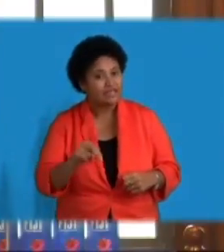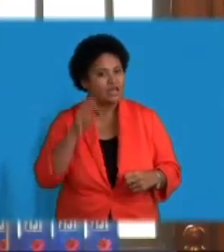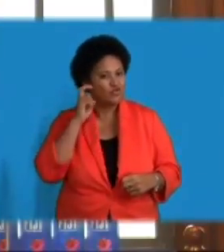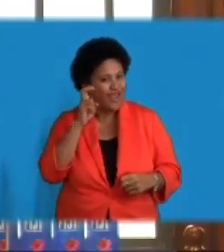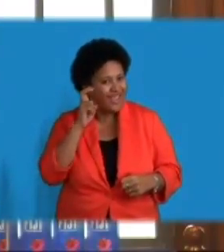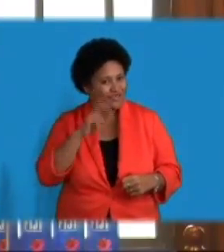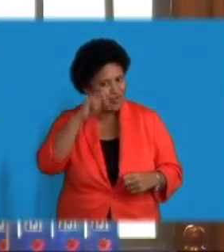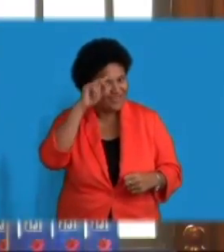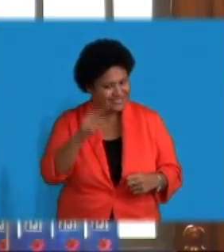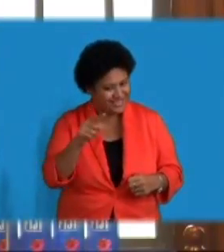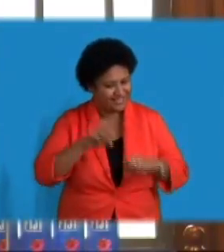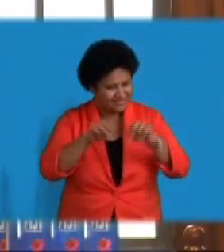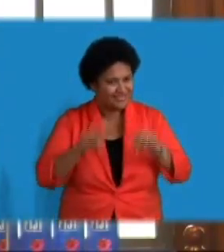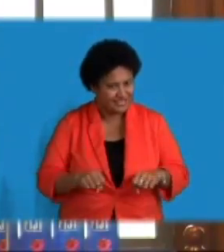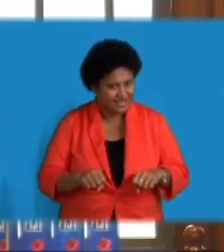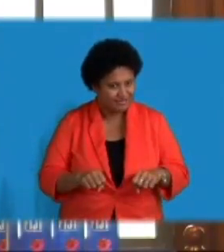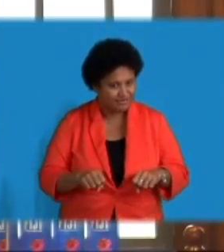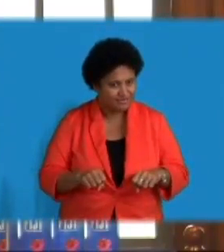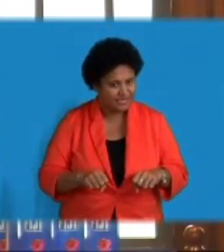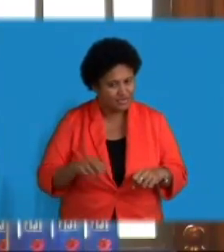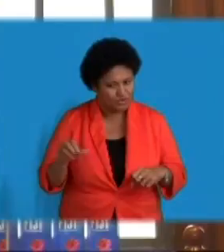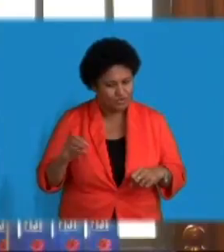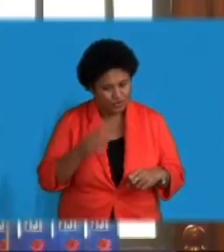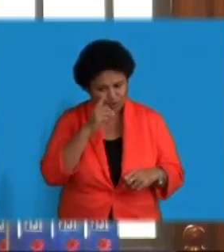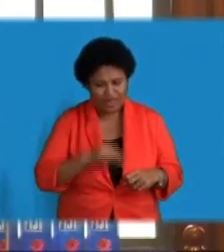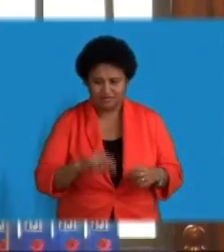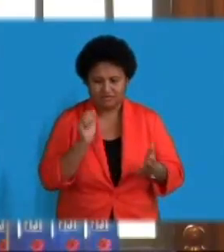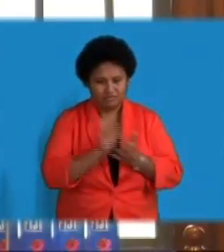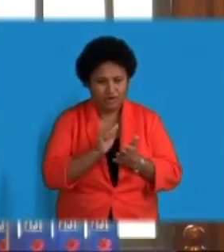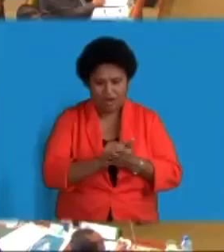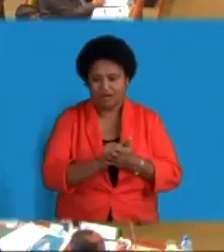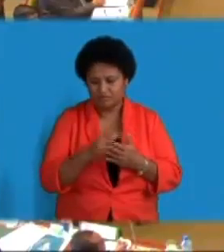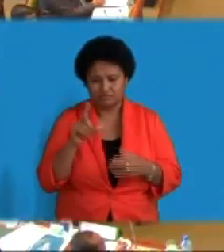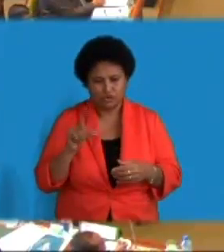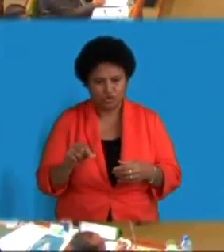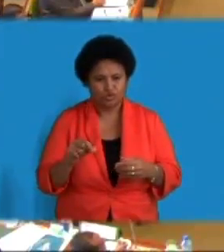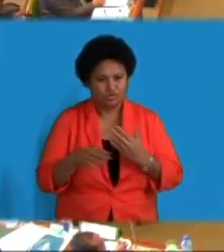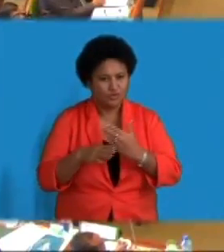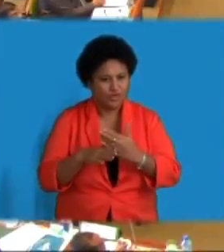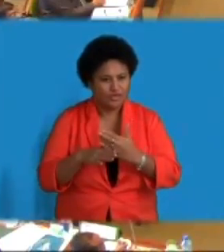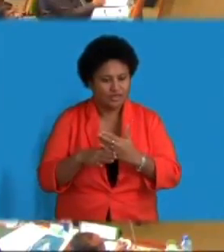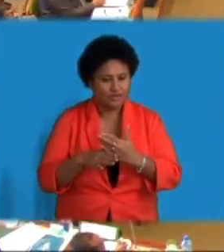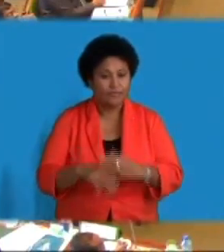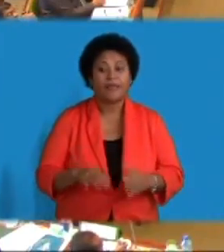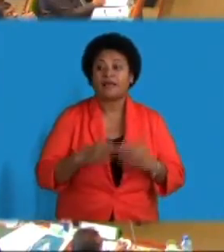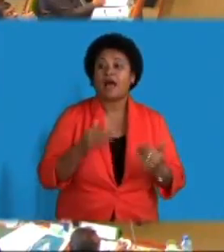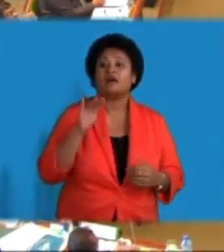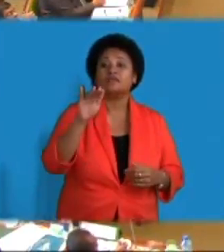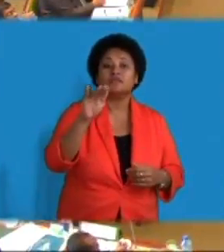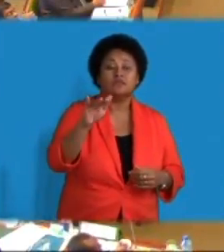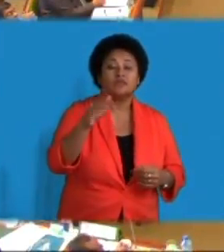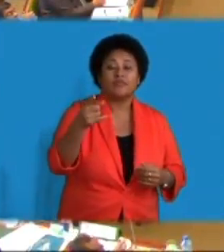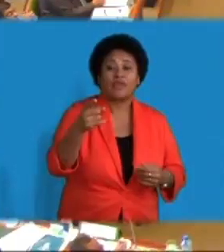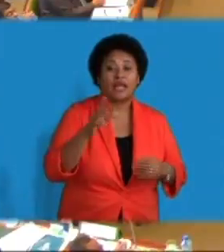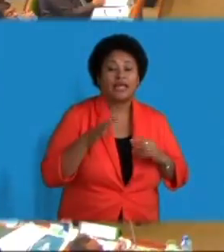so that all these things are carried out properly. Thank you, Madam Speaker. Thank you. Now call on the leader of the